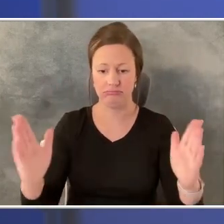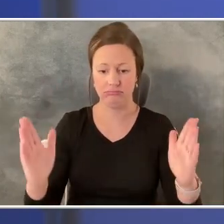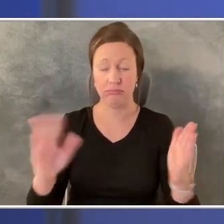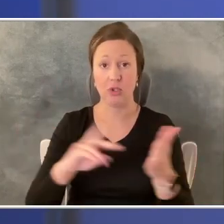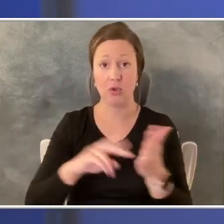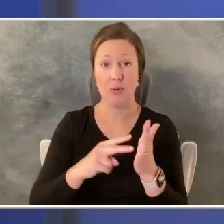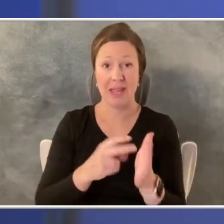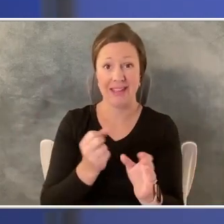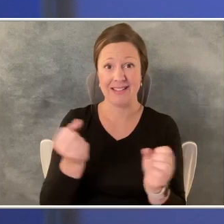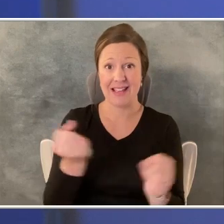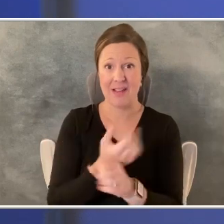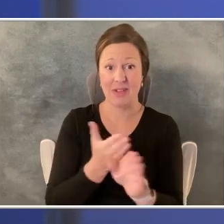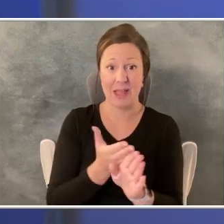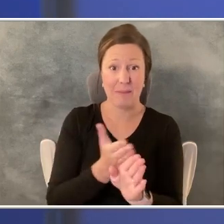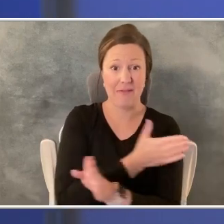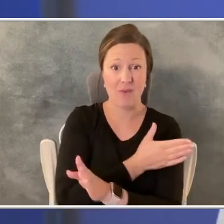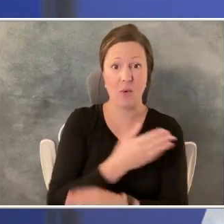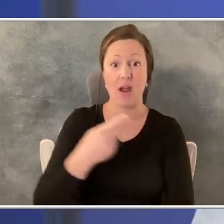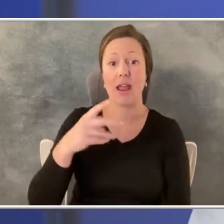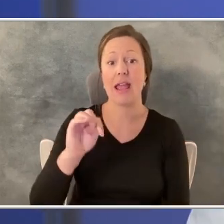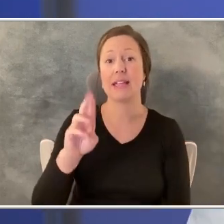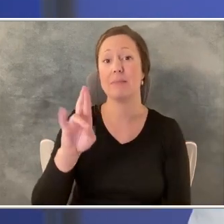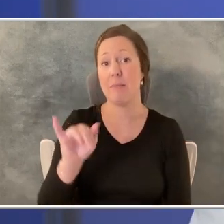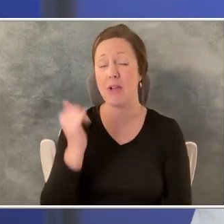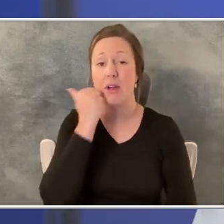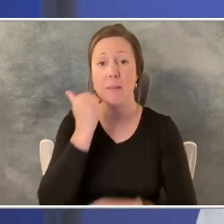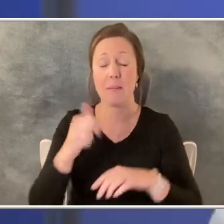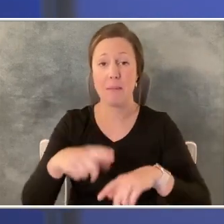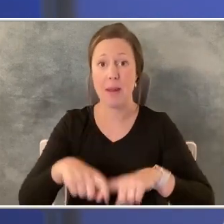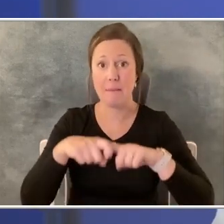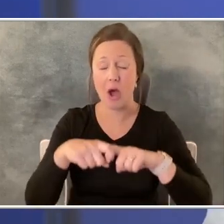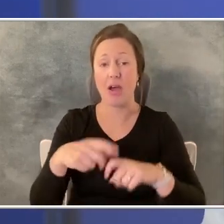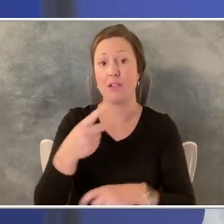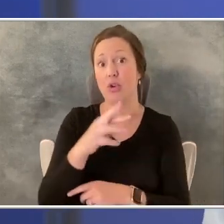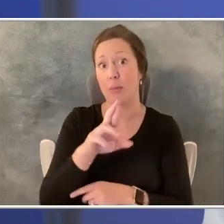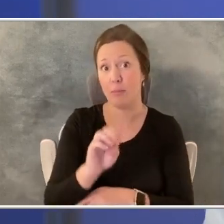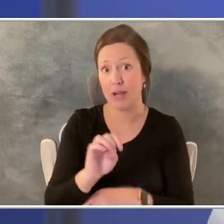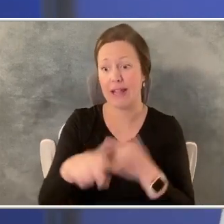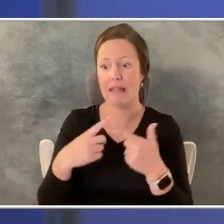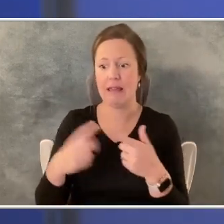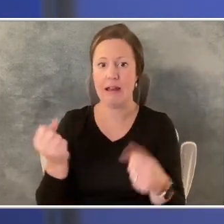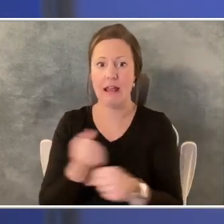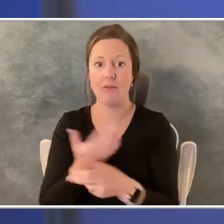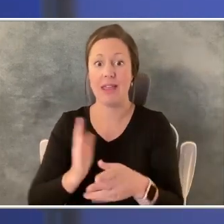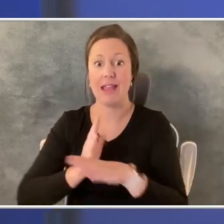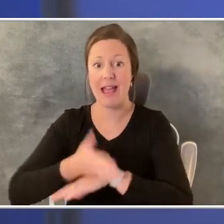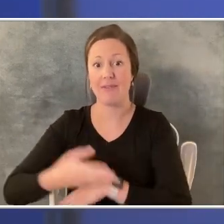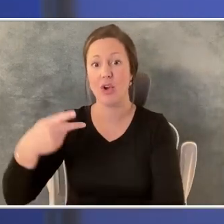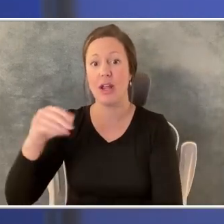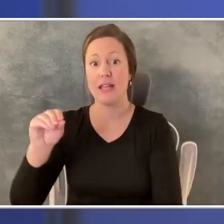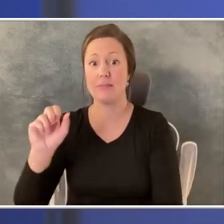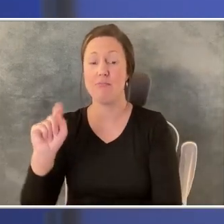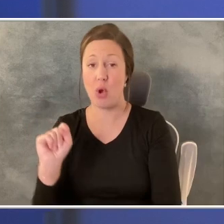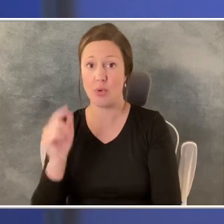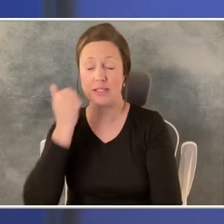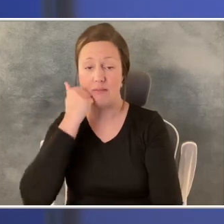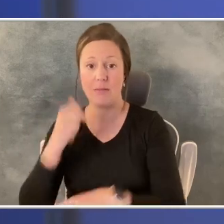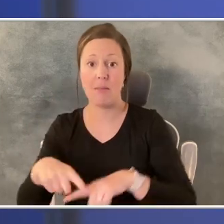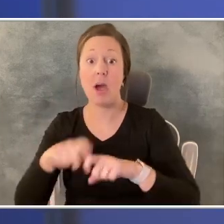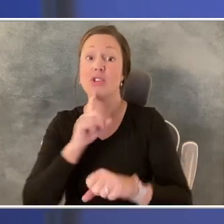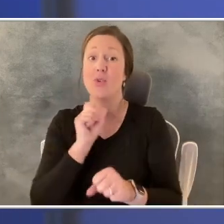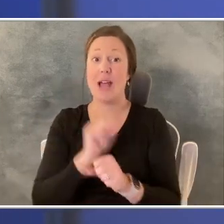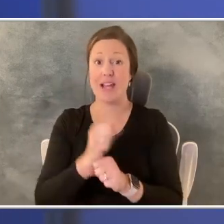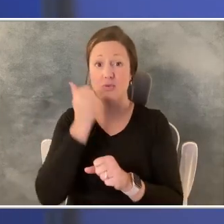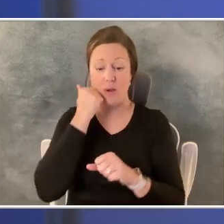or perimenopause in the transition, and everything after that until we die is postmenopause. So actual menopause is really just